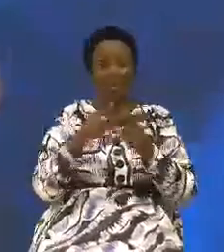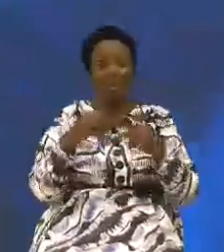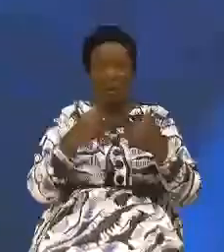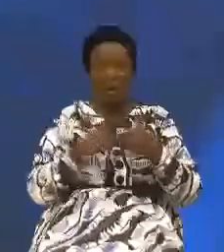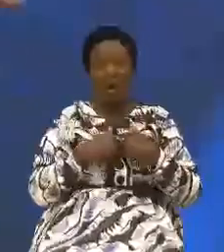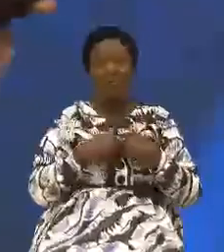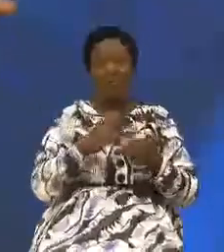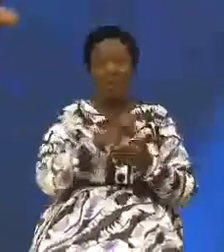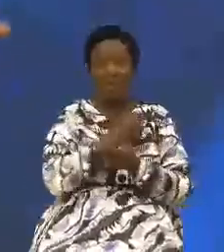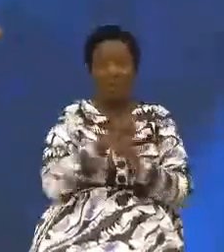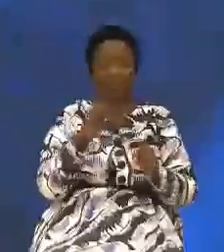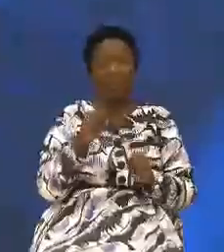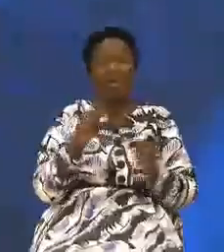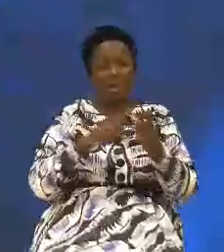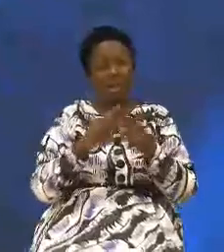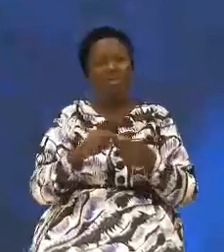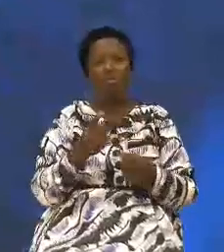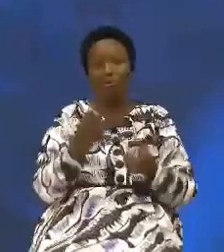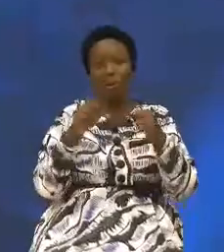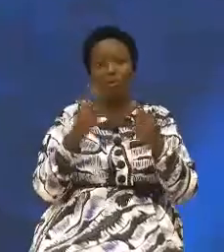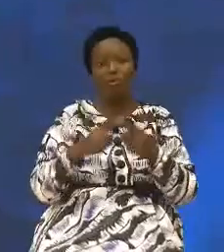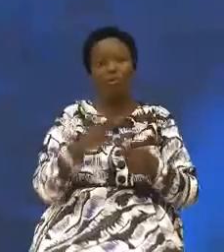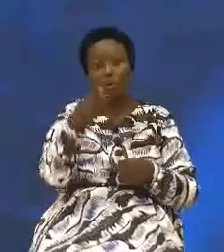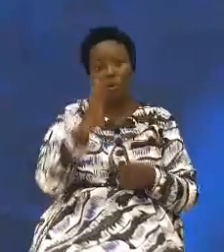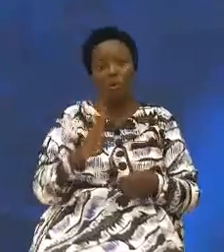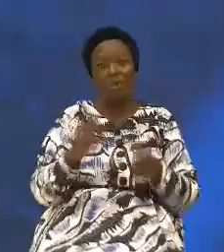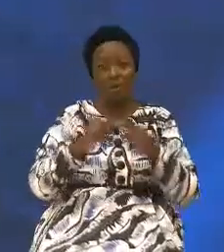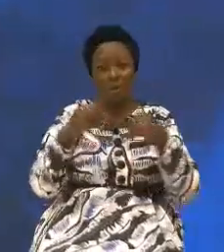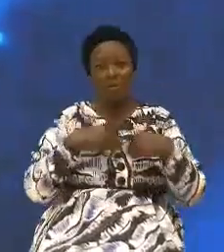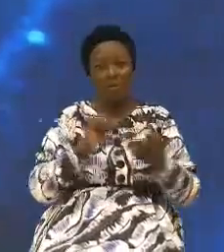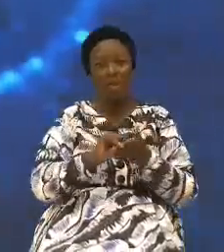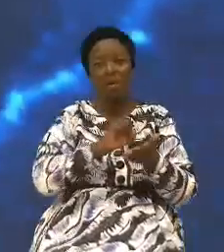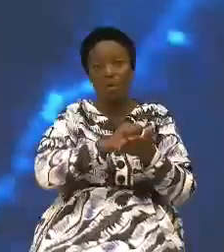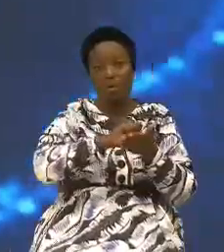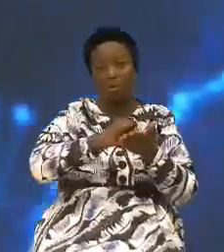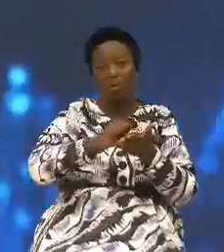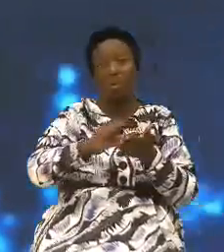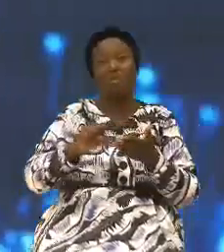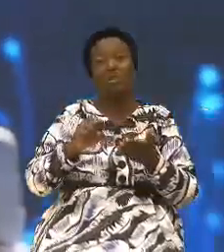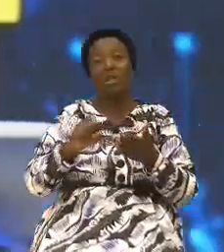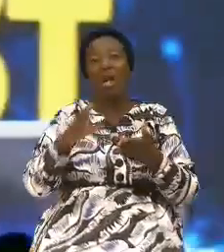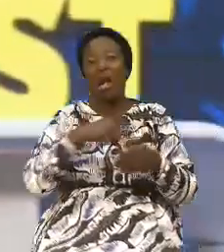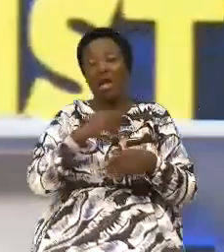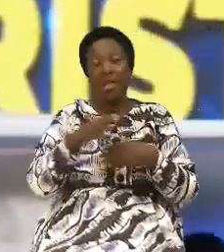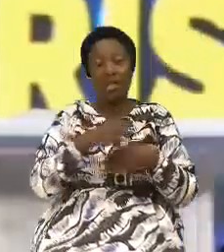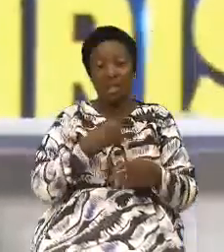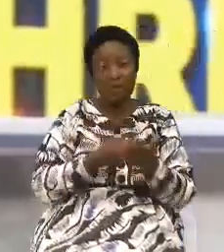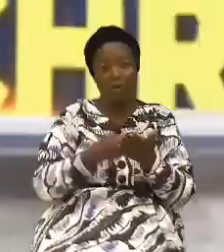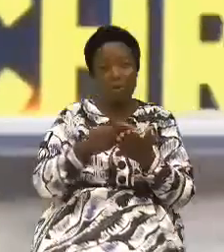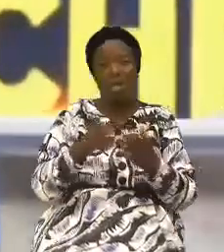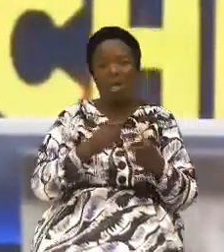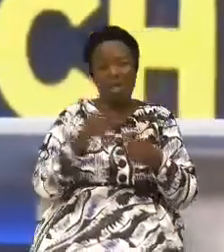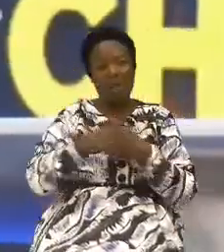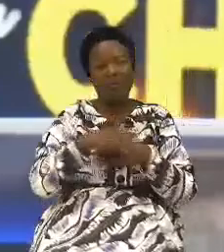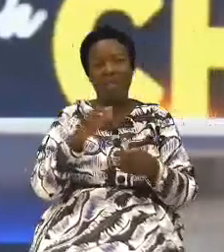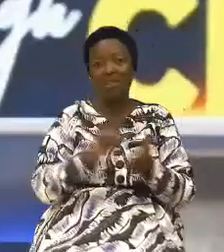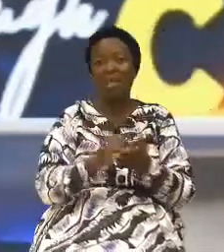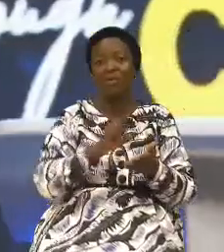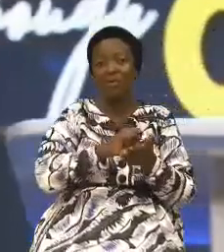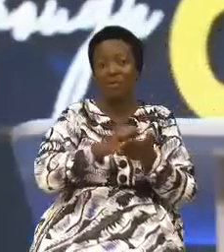from heaven, and then after that salvation, after that holiness, sanctification, they are ready now